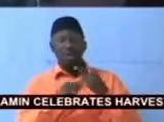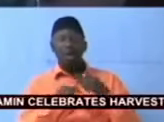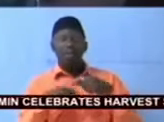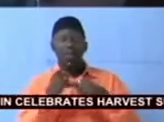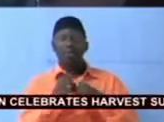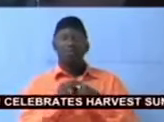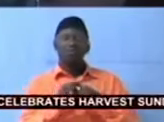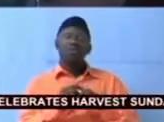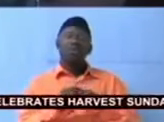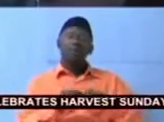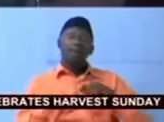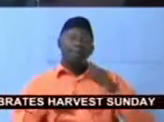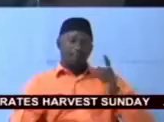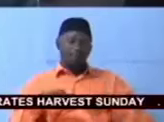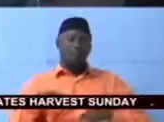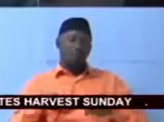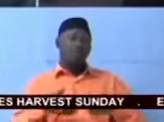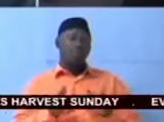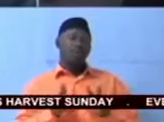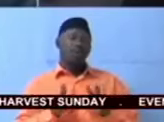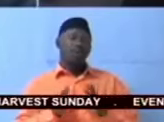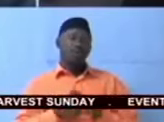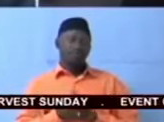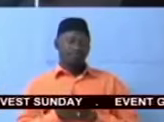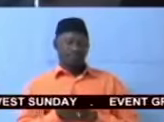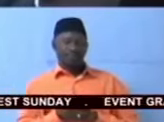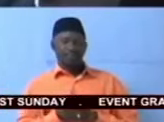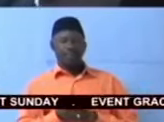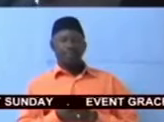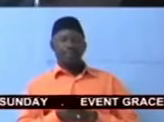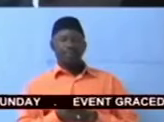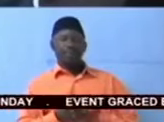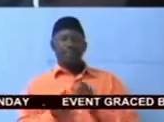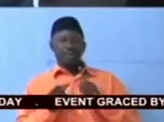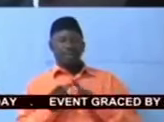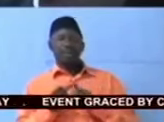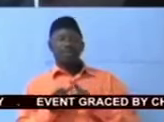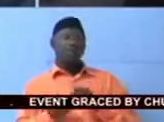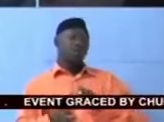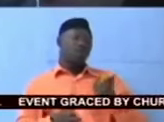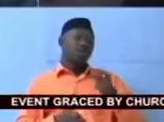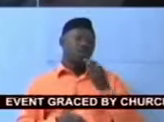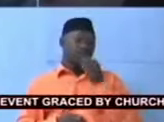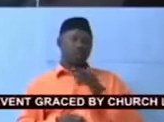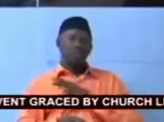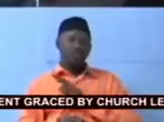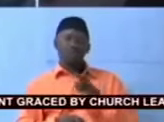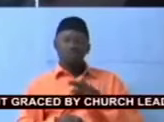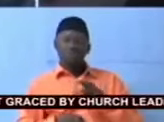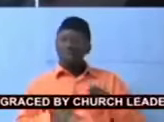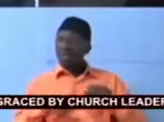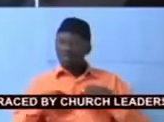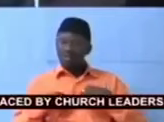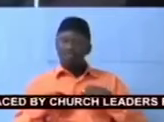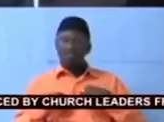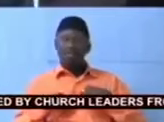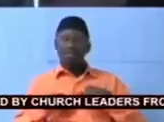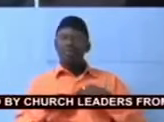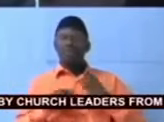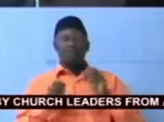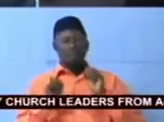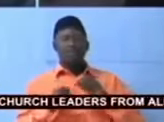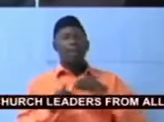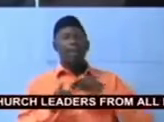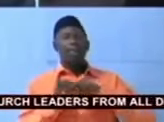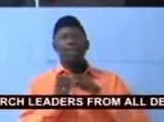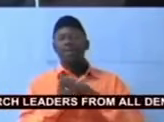yi nga ñing ko tuuma rek mom lañ déssé pour atté ko and the ones that he pleaded not guilty would have subsequently gone to main trial tamen